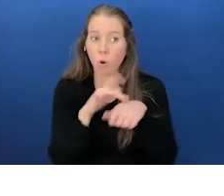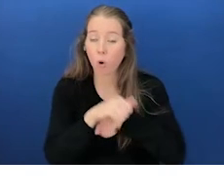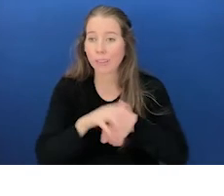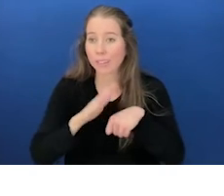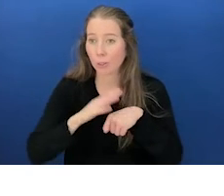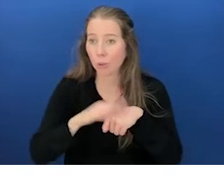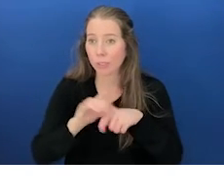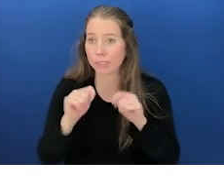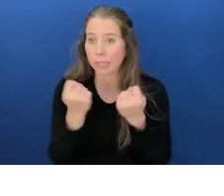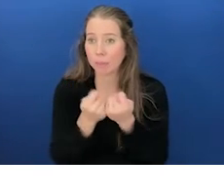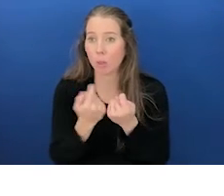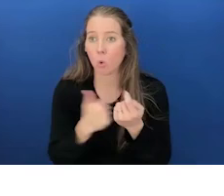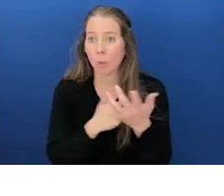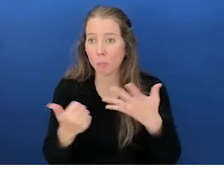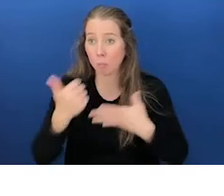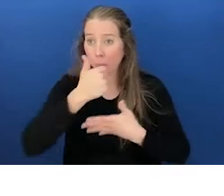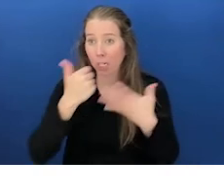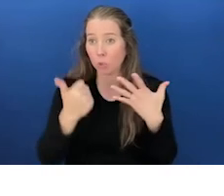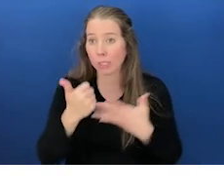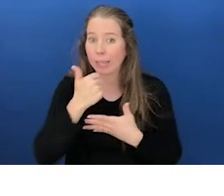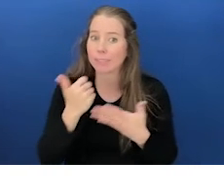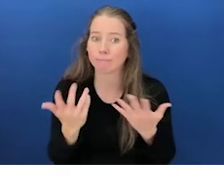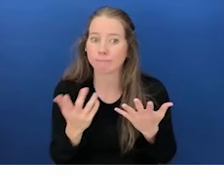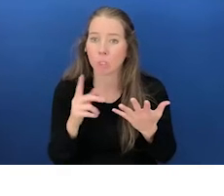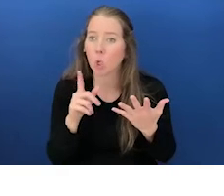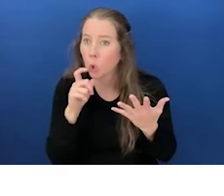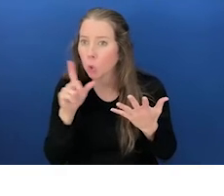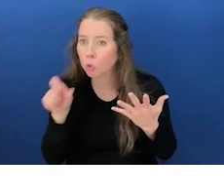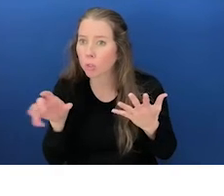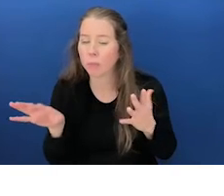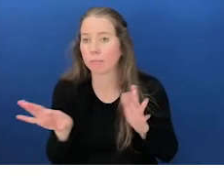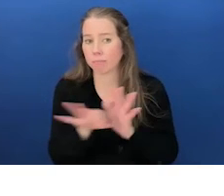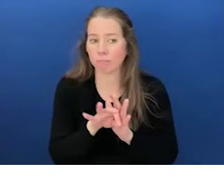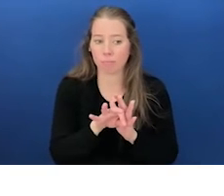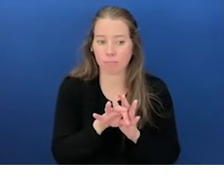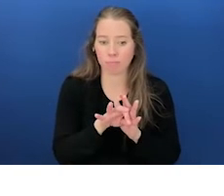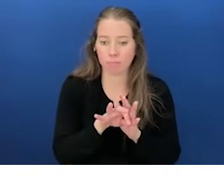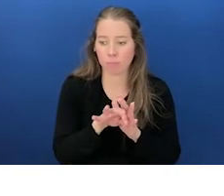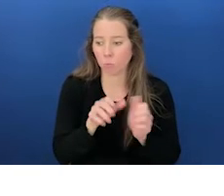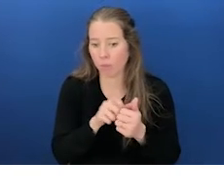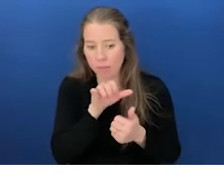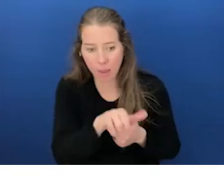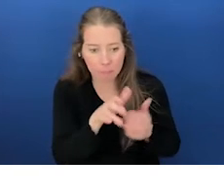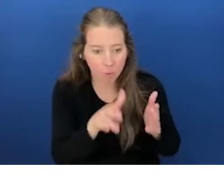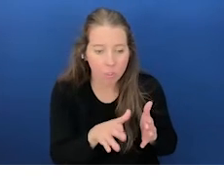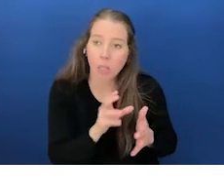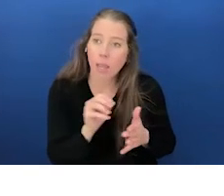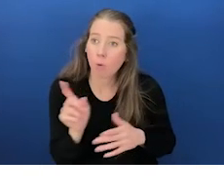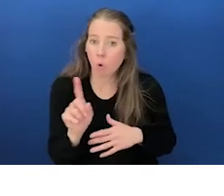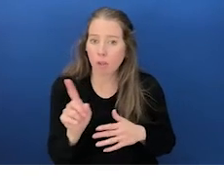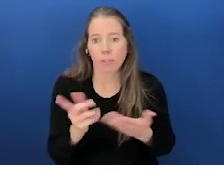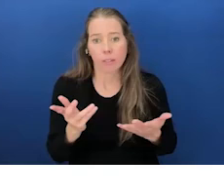of prioritize who should be assigned first and where. And there's certain reasons, right? So for athletics, there's a lot